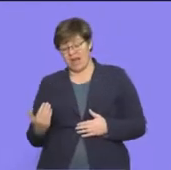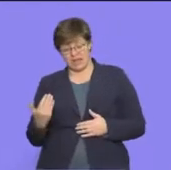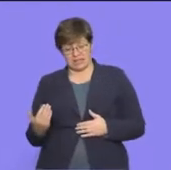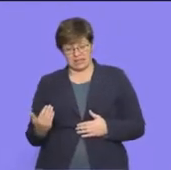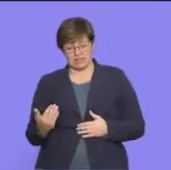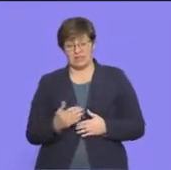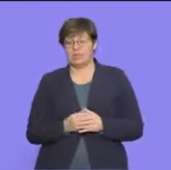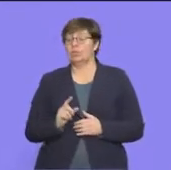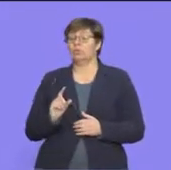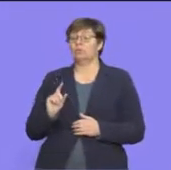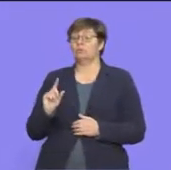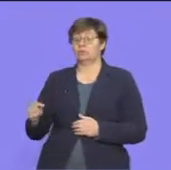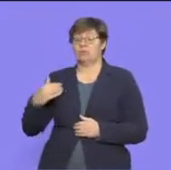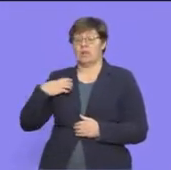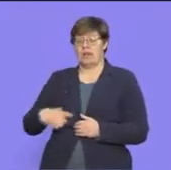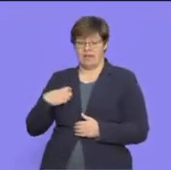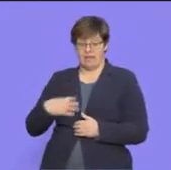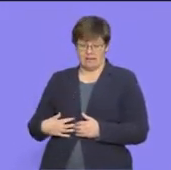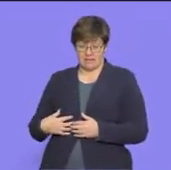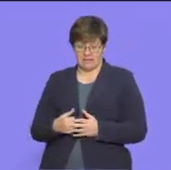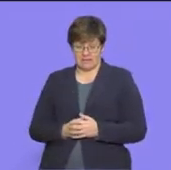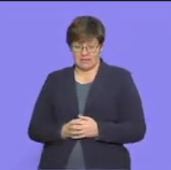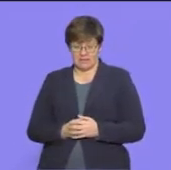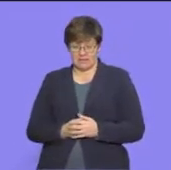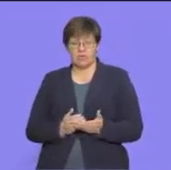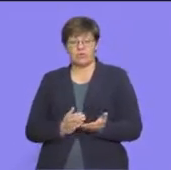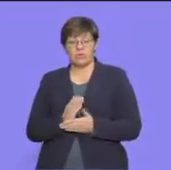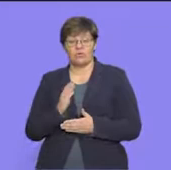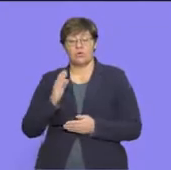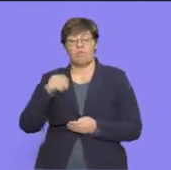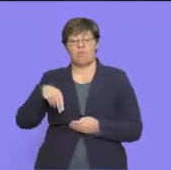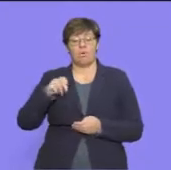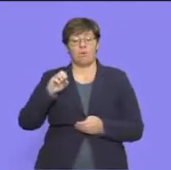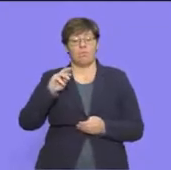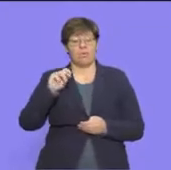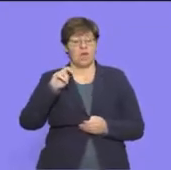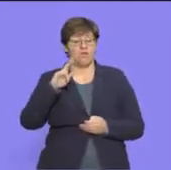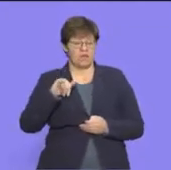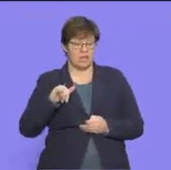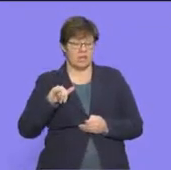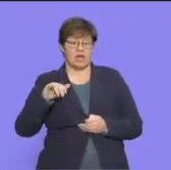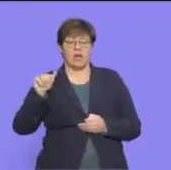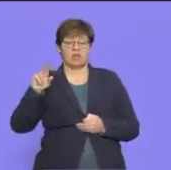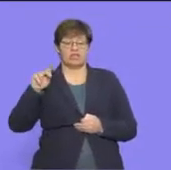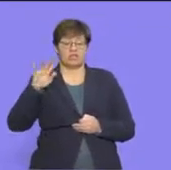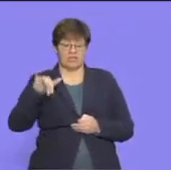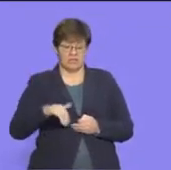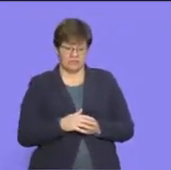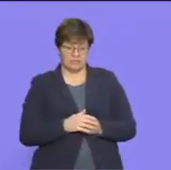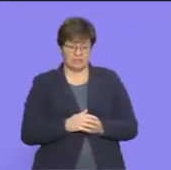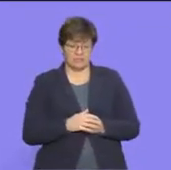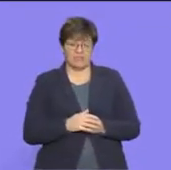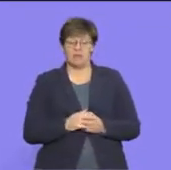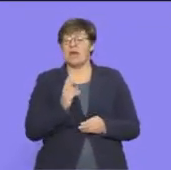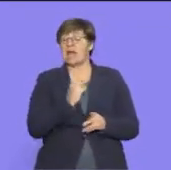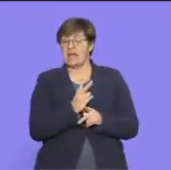it's going to go to the lungs, right, via the pulmonary artery. And what happens again? There